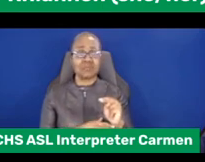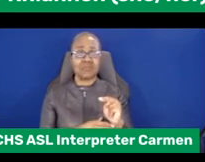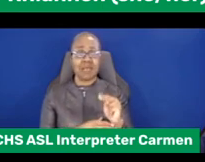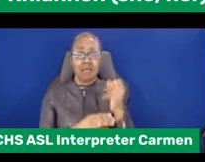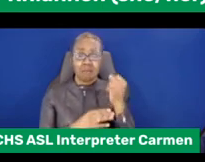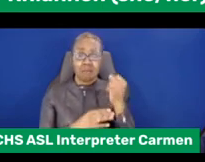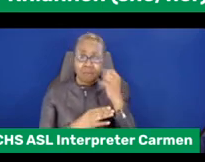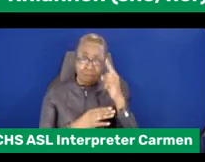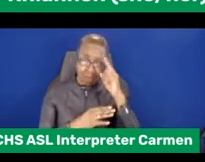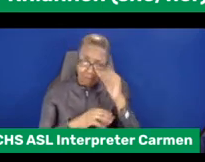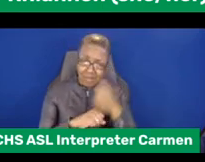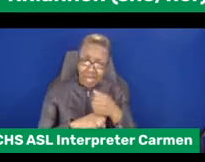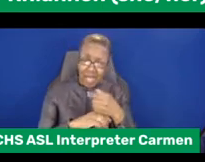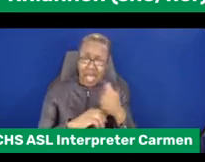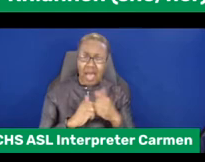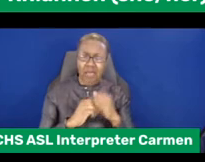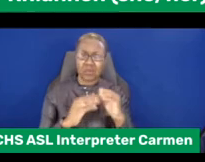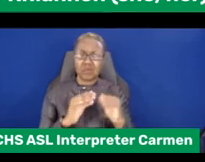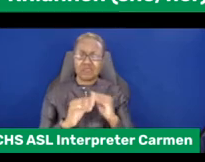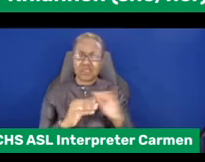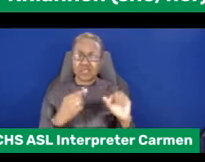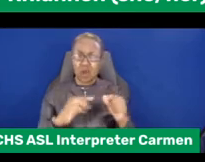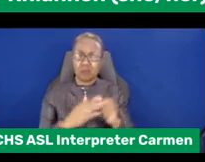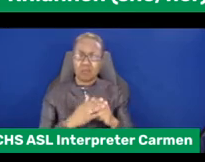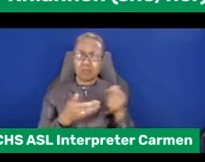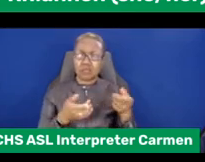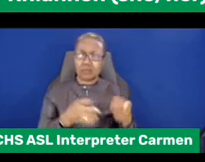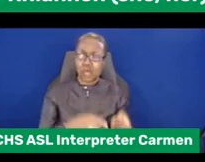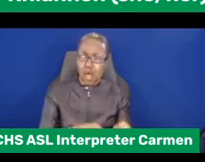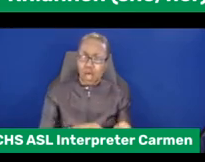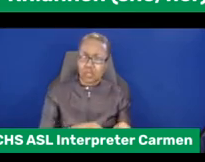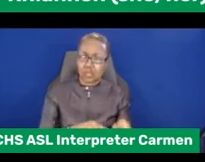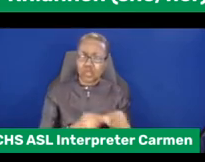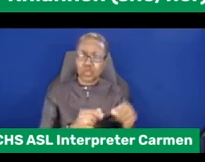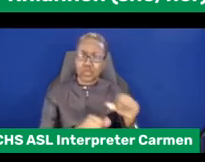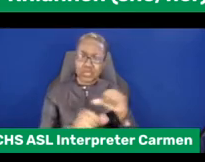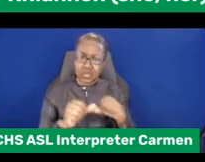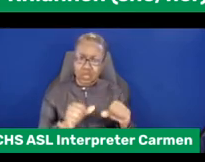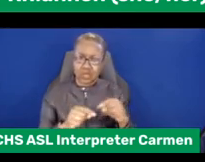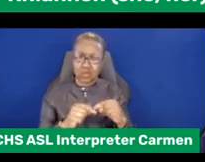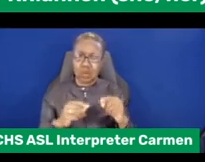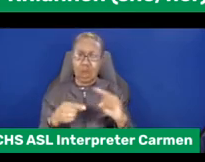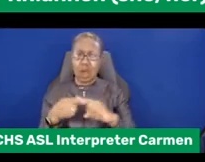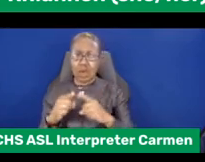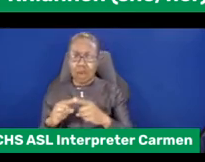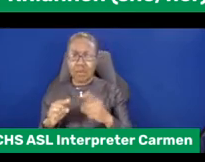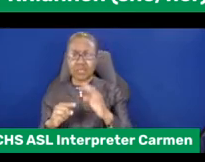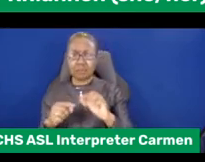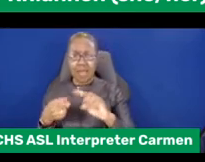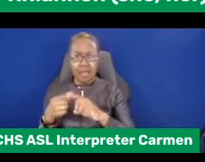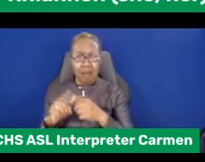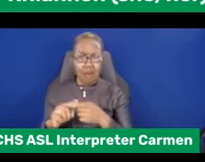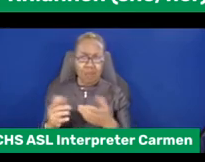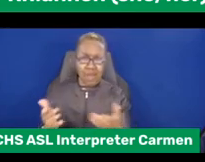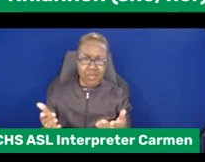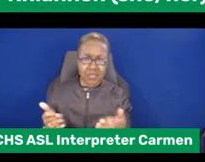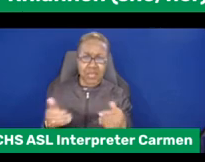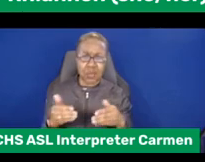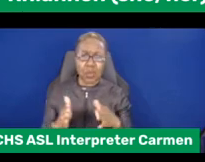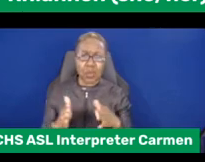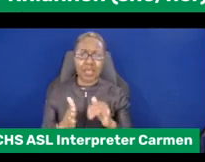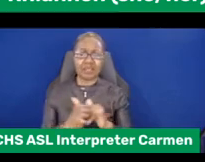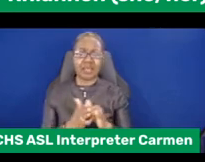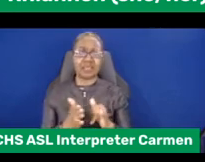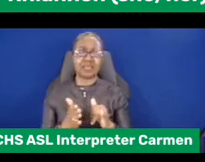how do we repair the harm that's been caused to one another, to our comrades, by our comrades, in a way in